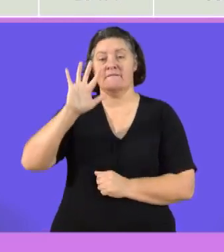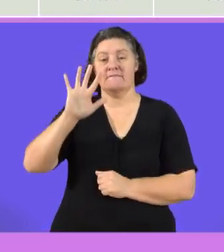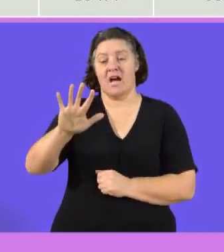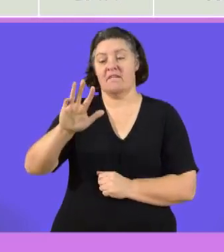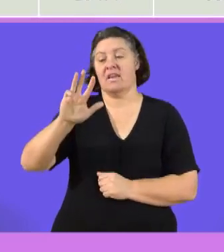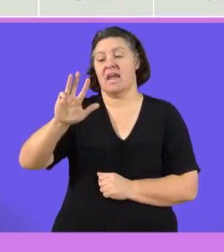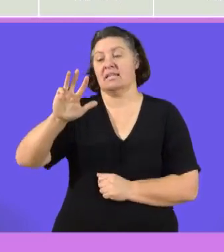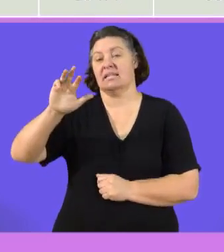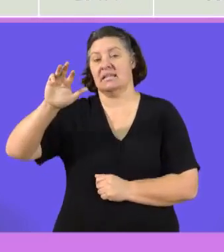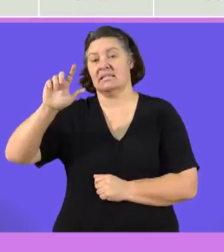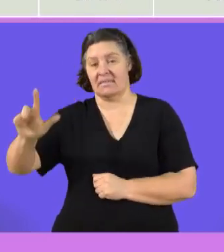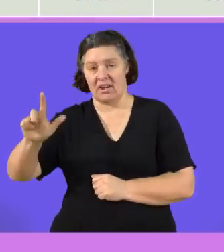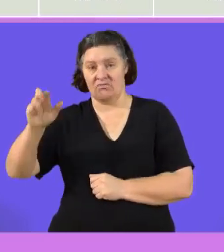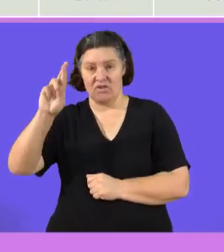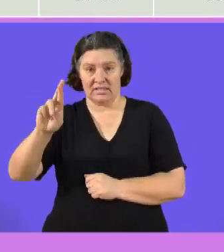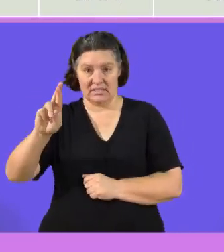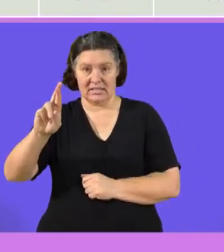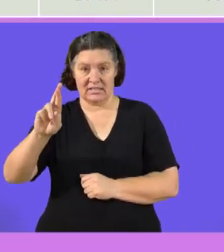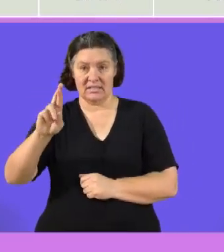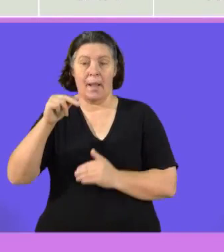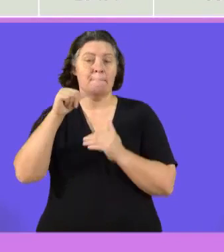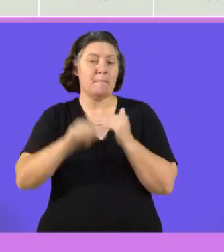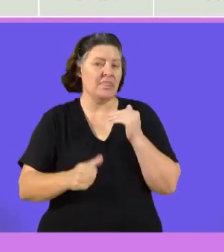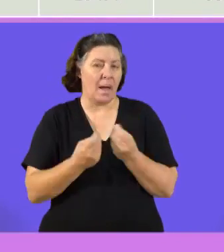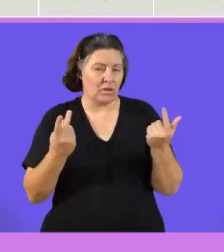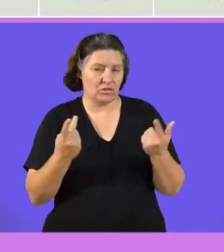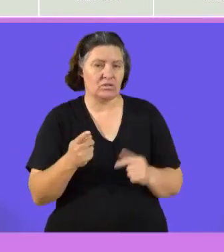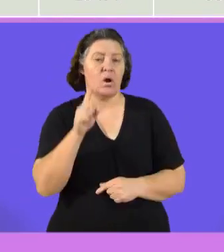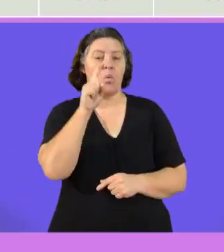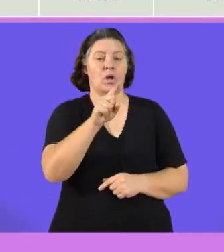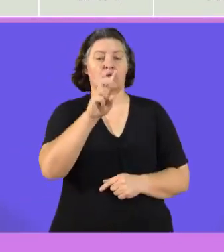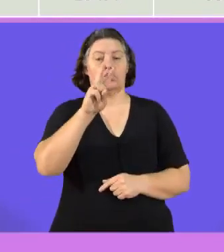125,597 Rand. We want the monthly value, so I take the